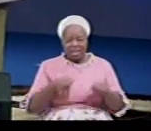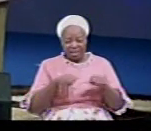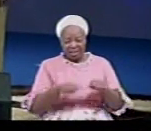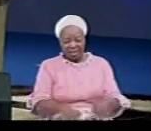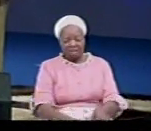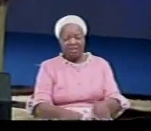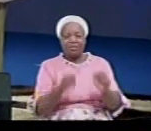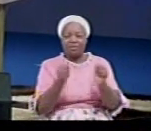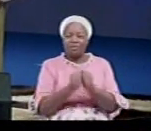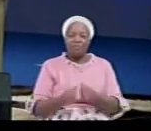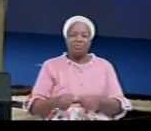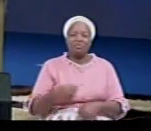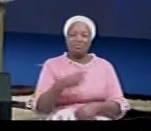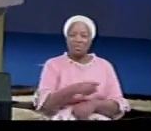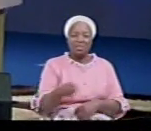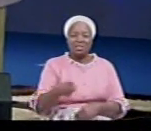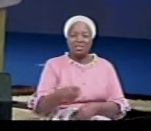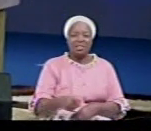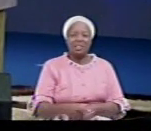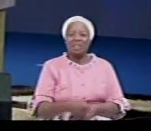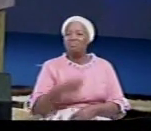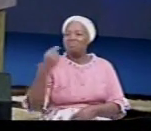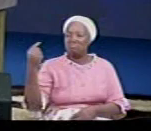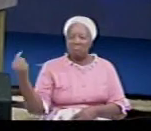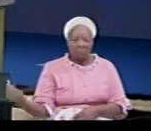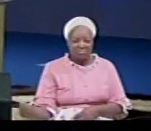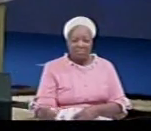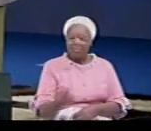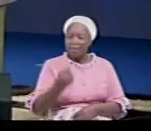forever and ever and ever.